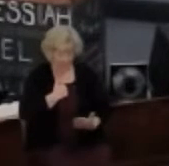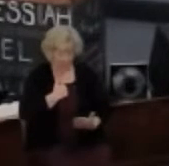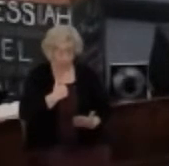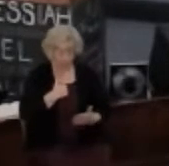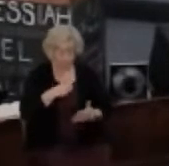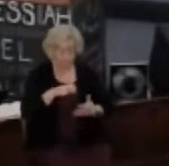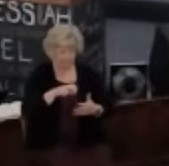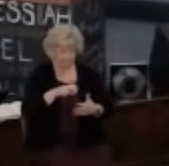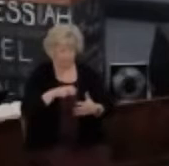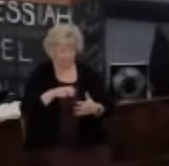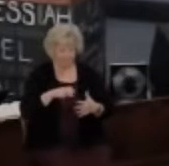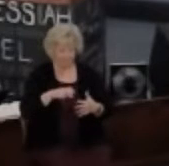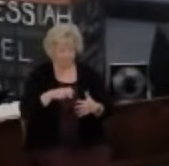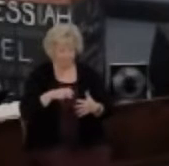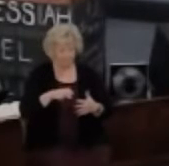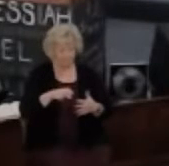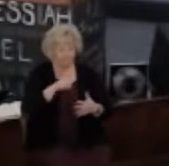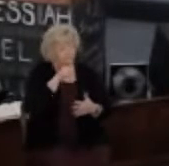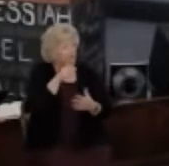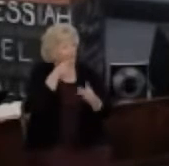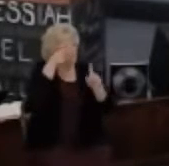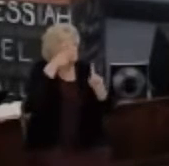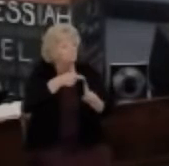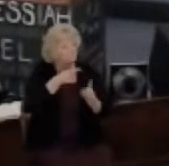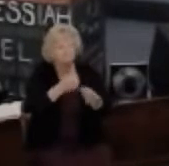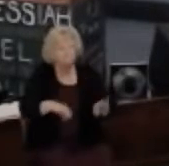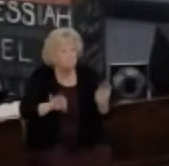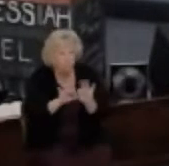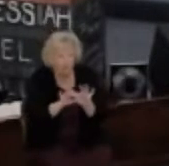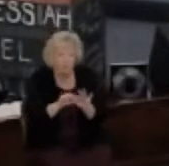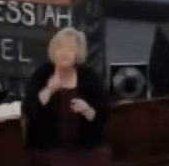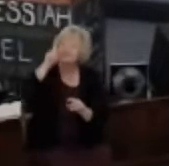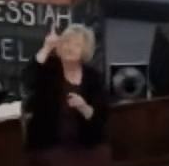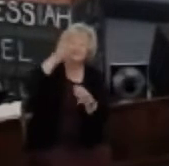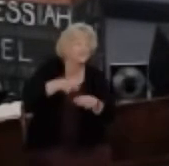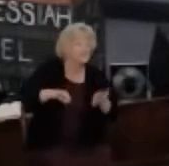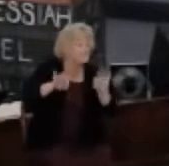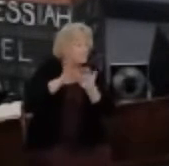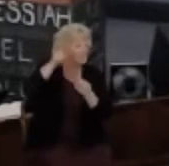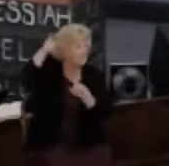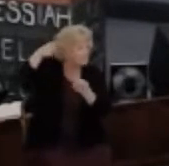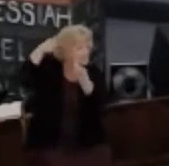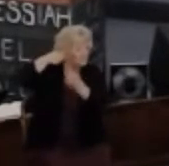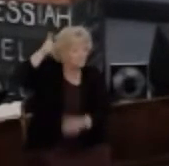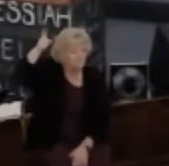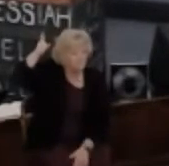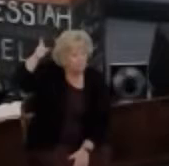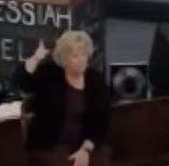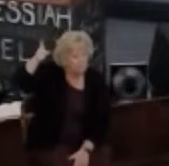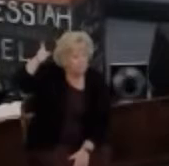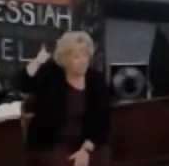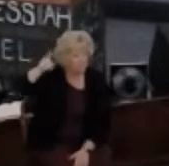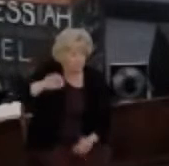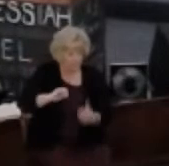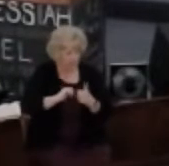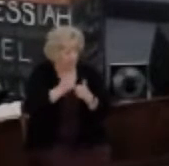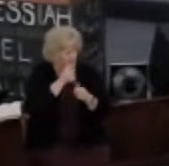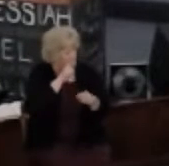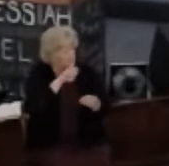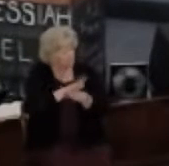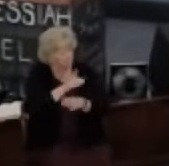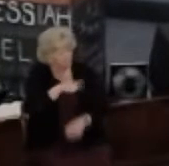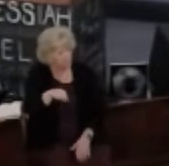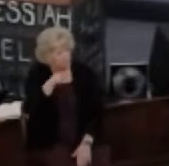life and enthroning Christ in your life. So I ask you, how committed are you to